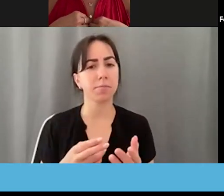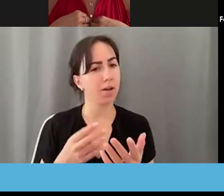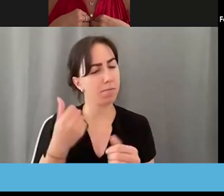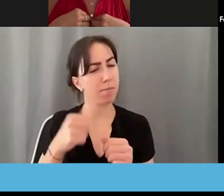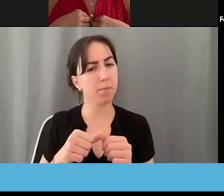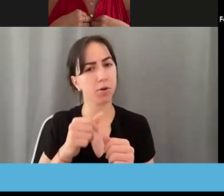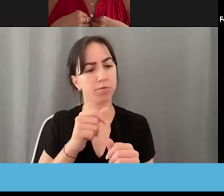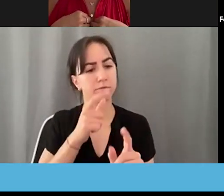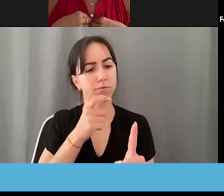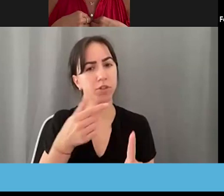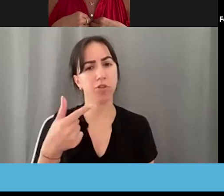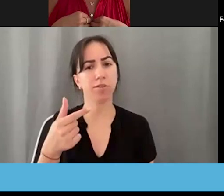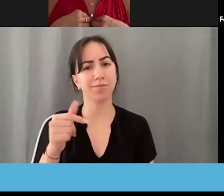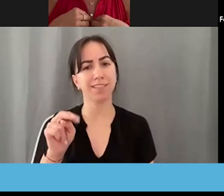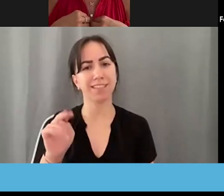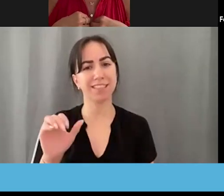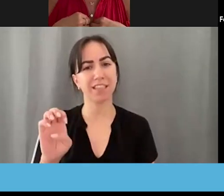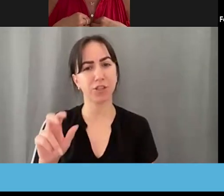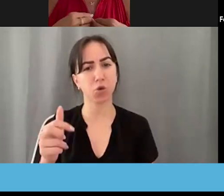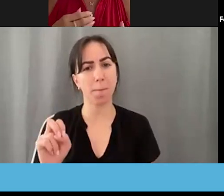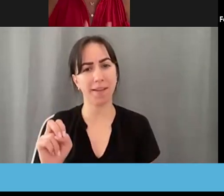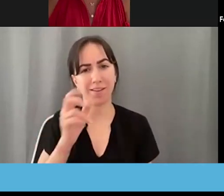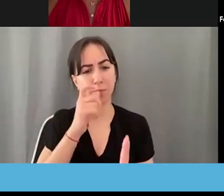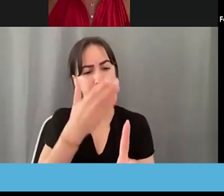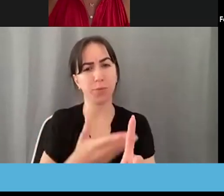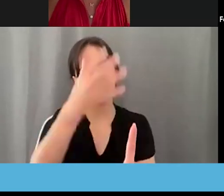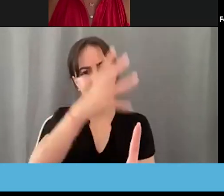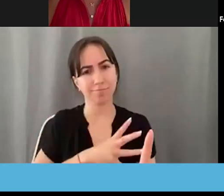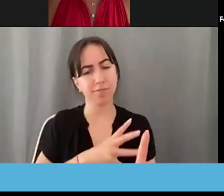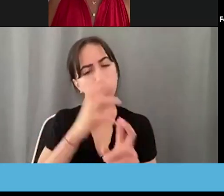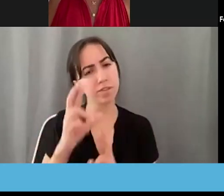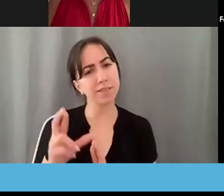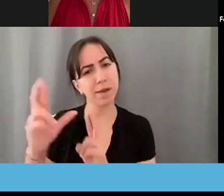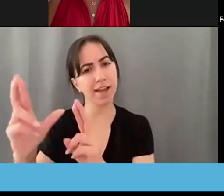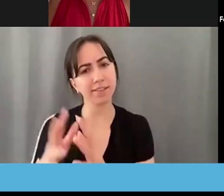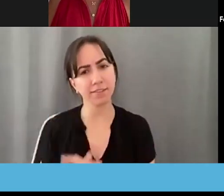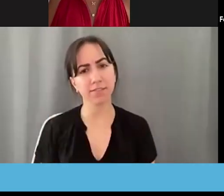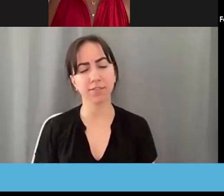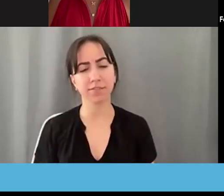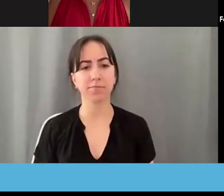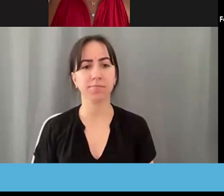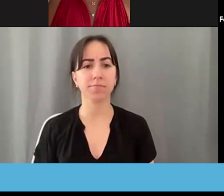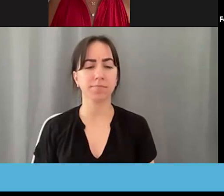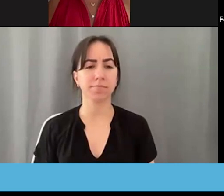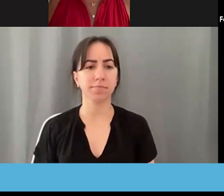gentleman that you are as well. And you do that by being respectful